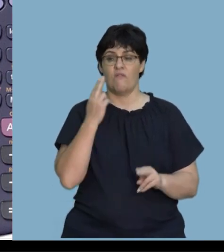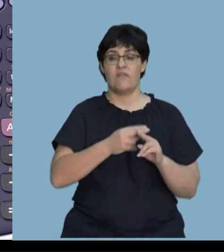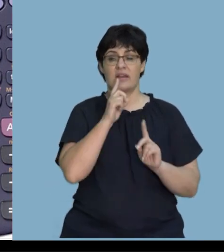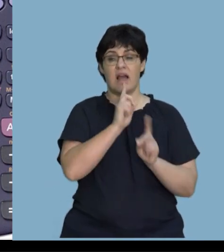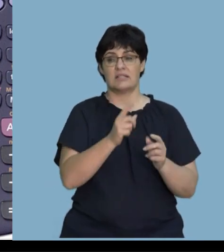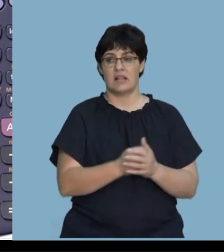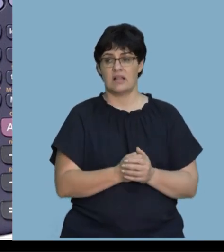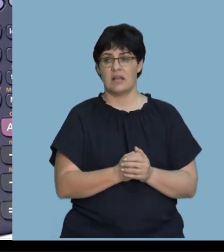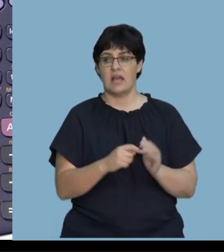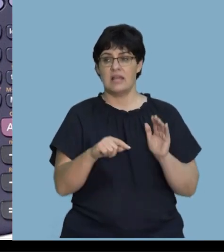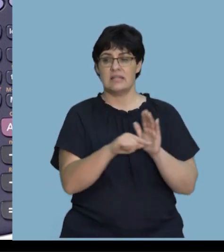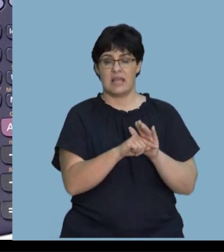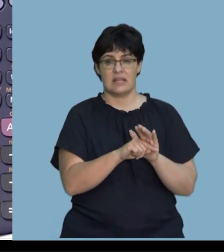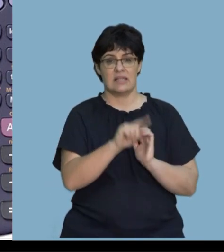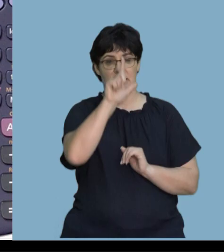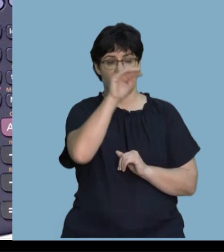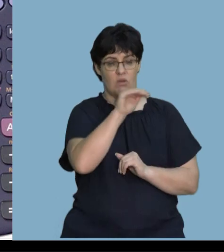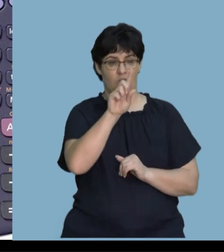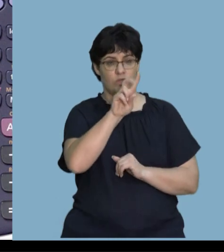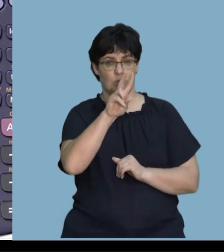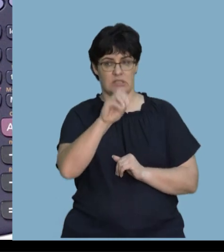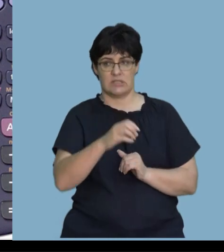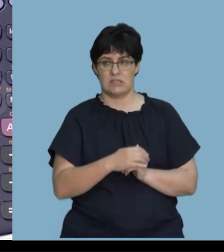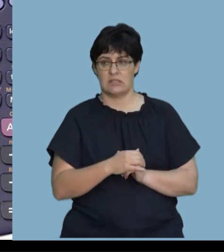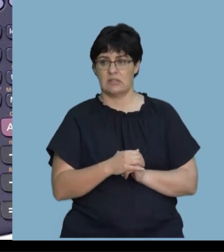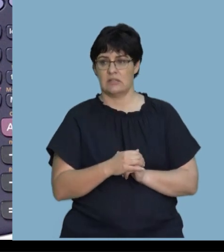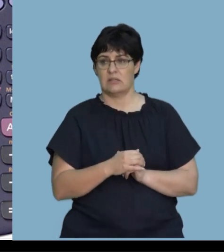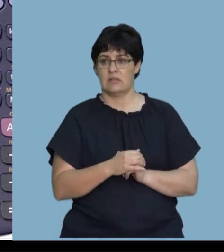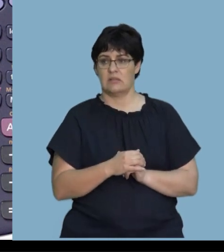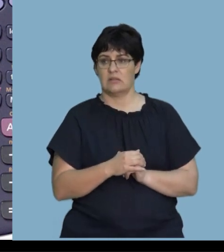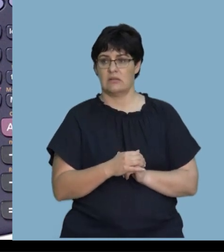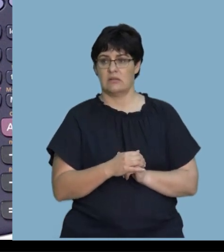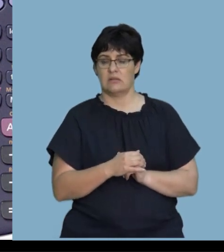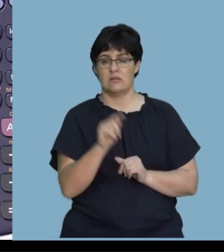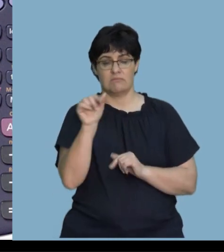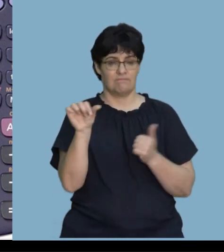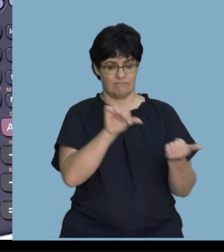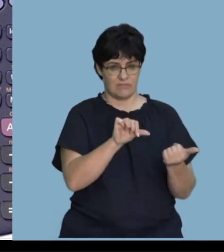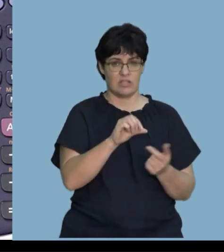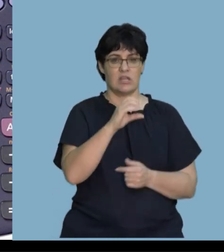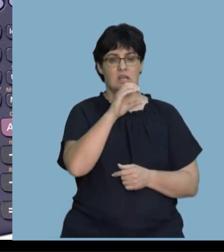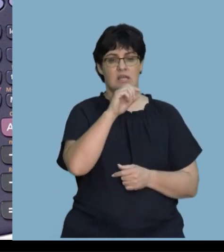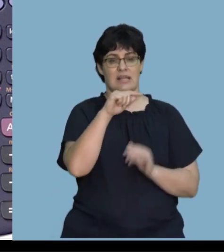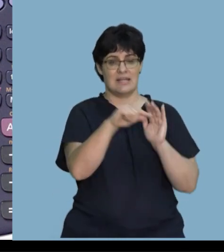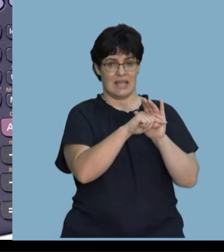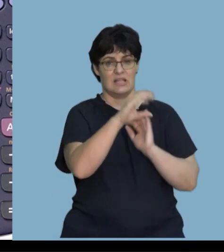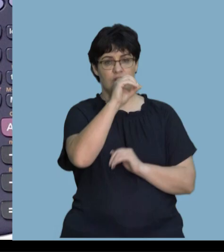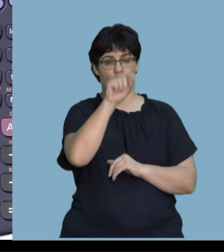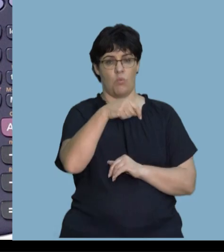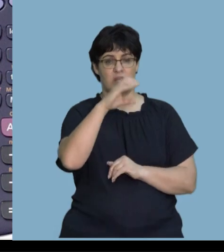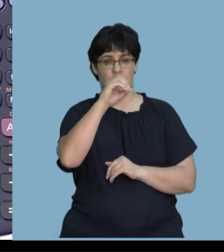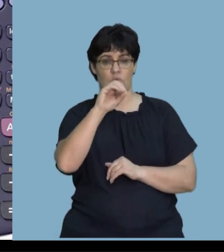is negative 7/120, okay? Just to put that, this is negative